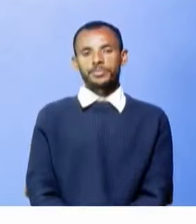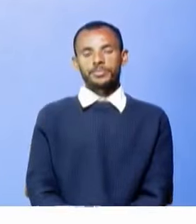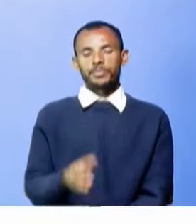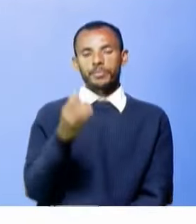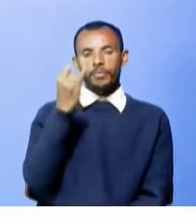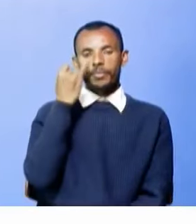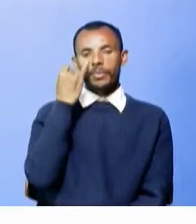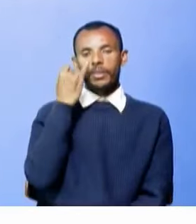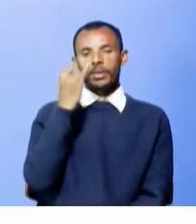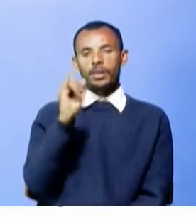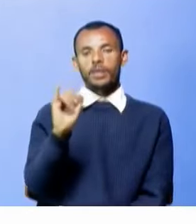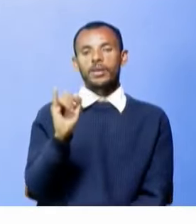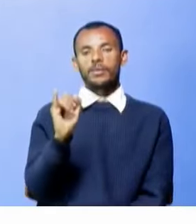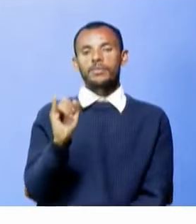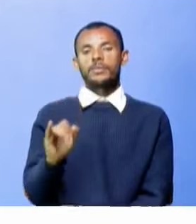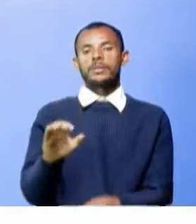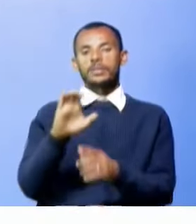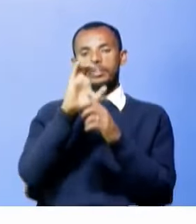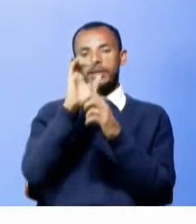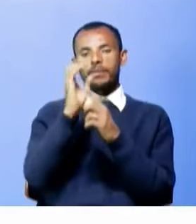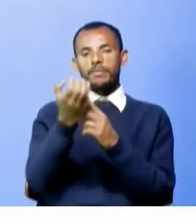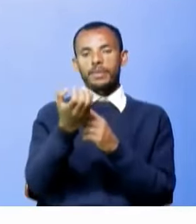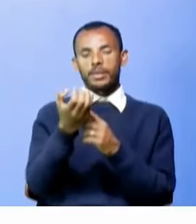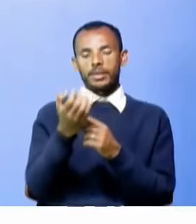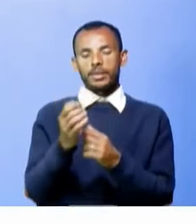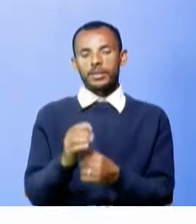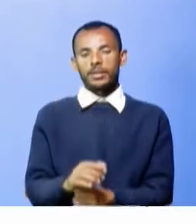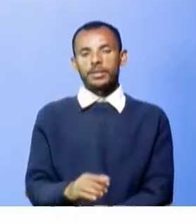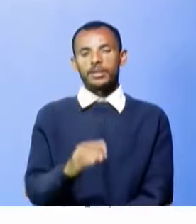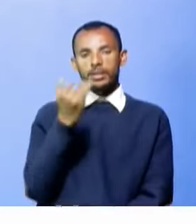if the events